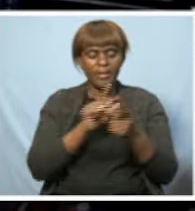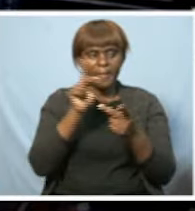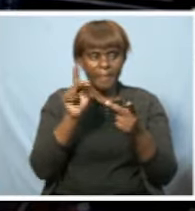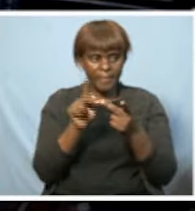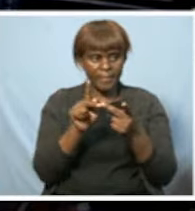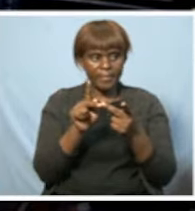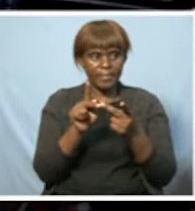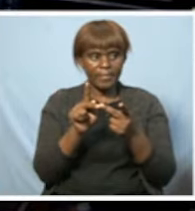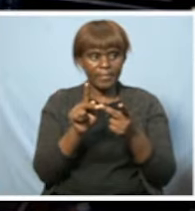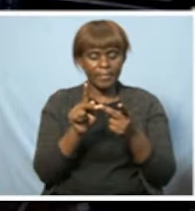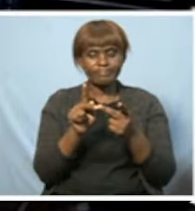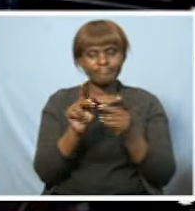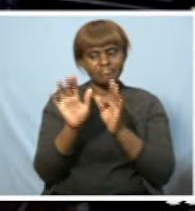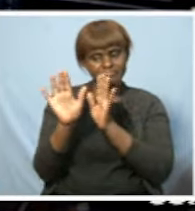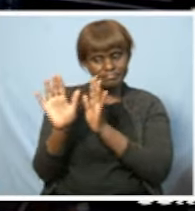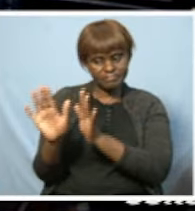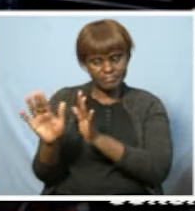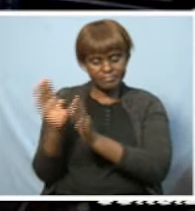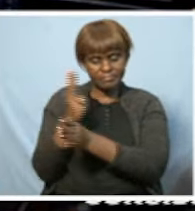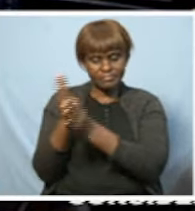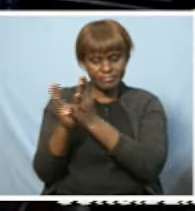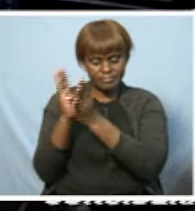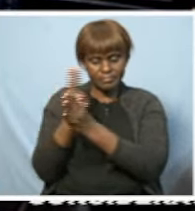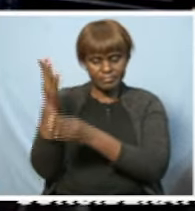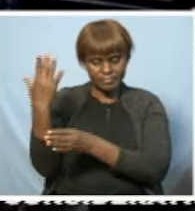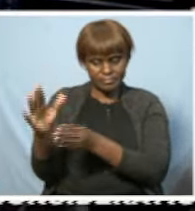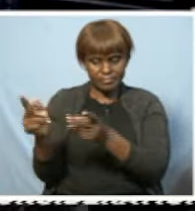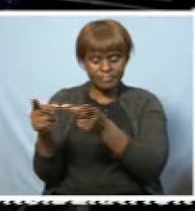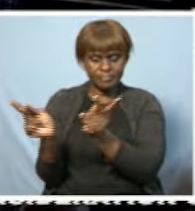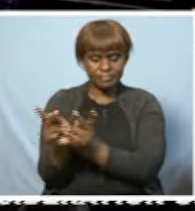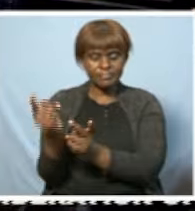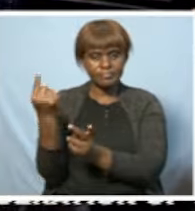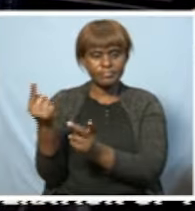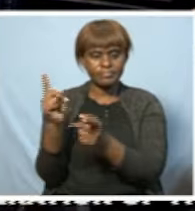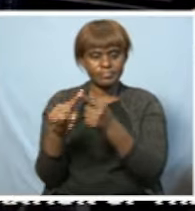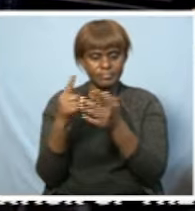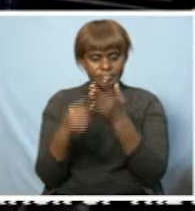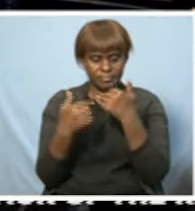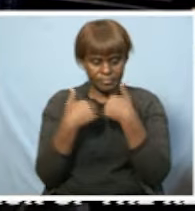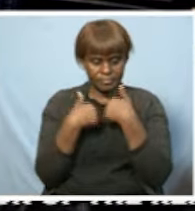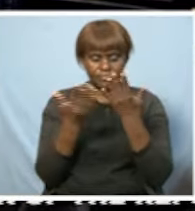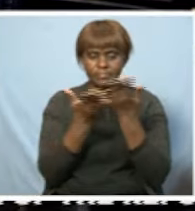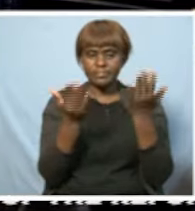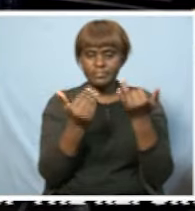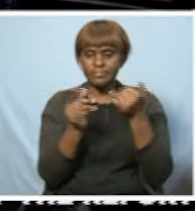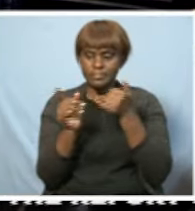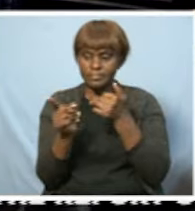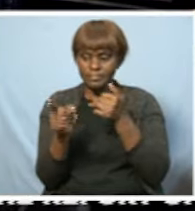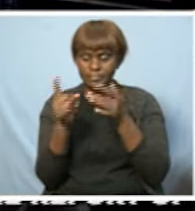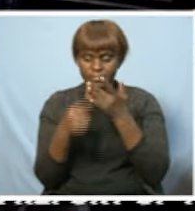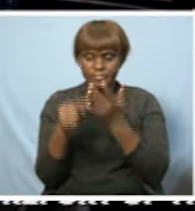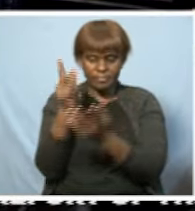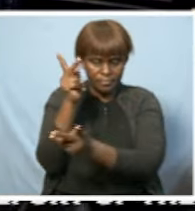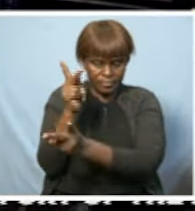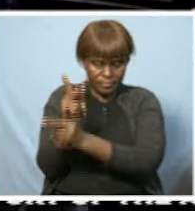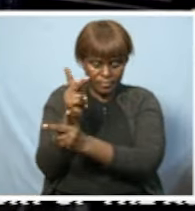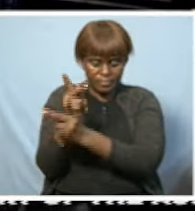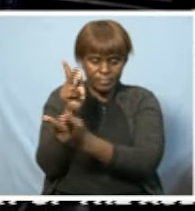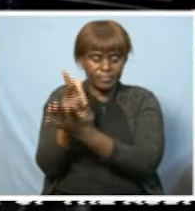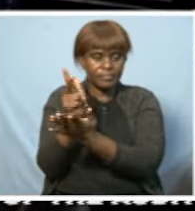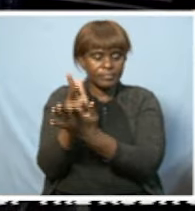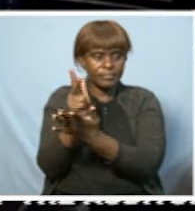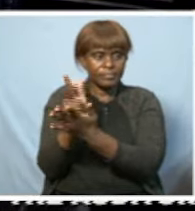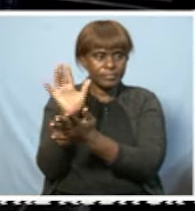like a structure that is built in one place. But there is where it's supposed to be domiciled. In this